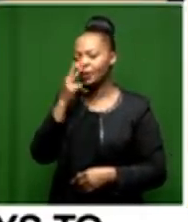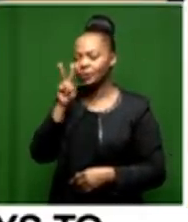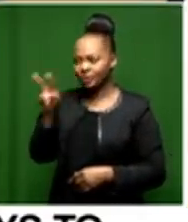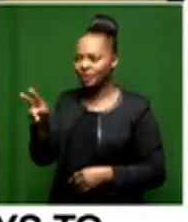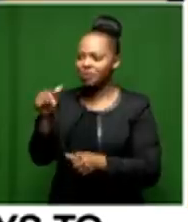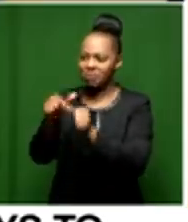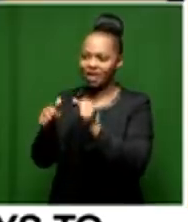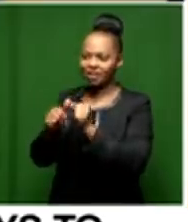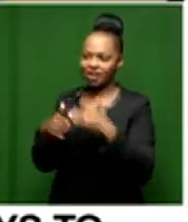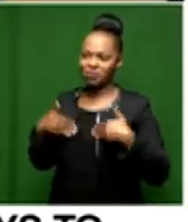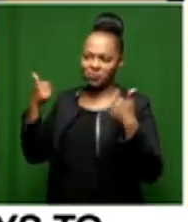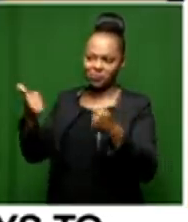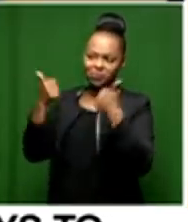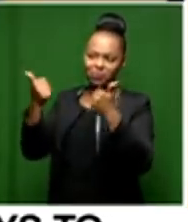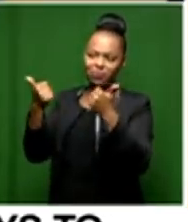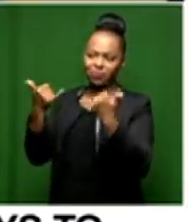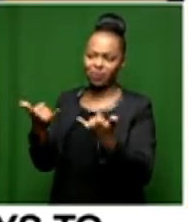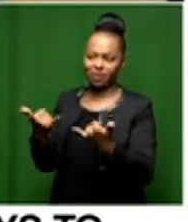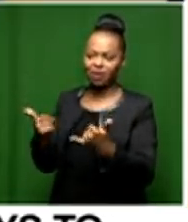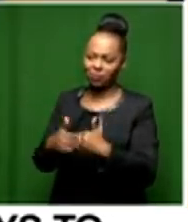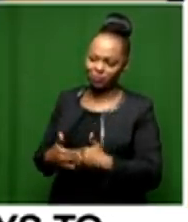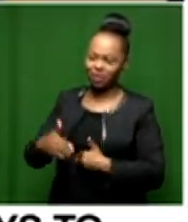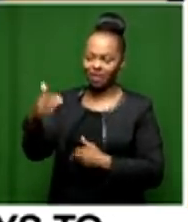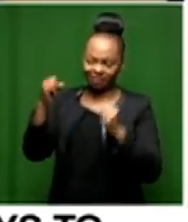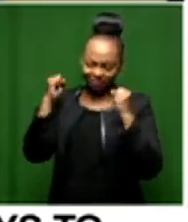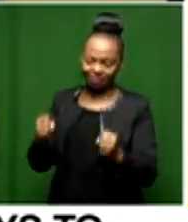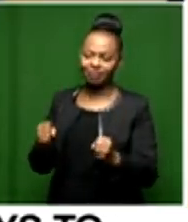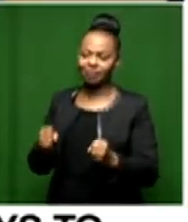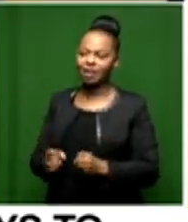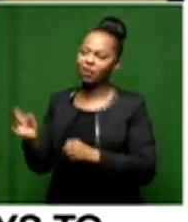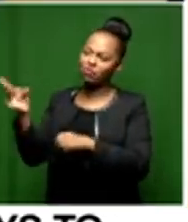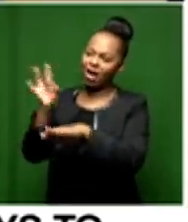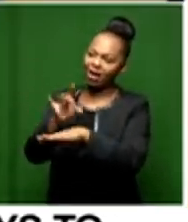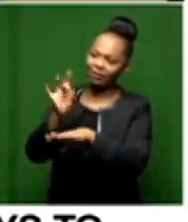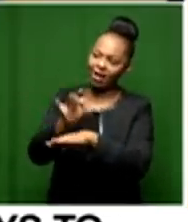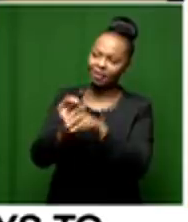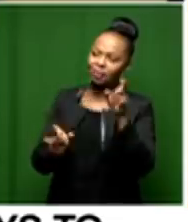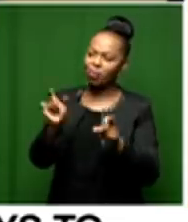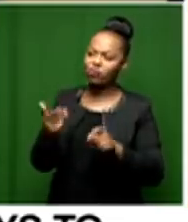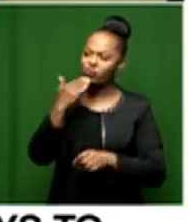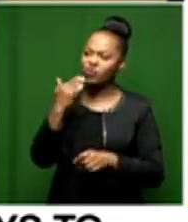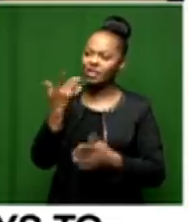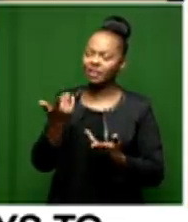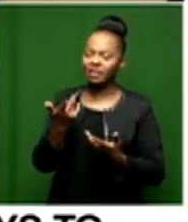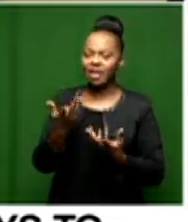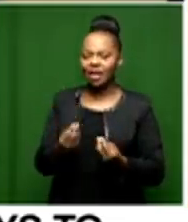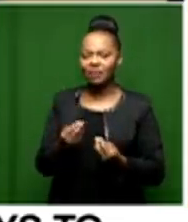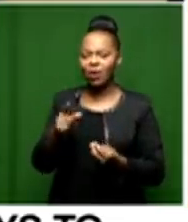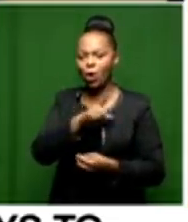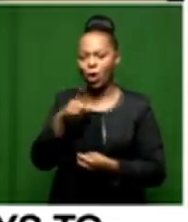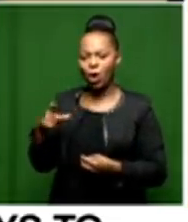you much better, and I just hope that you go from strength to strength. So your advice to people that are struggling with long haul is